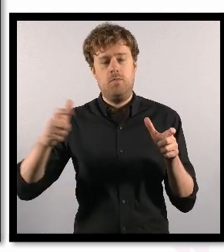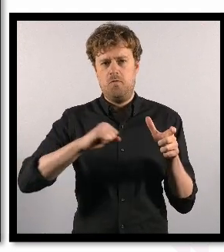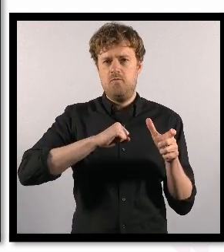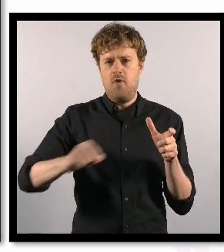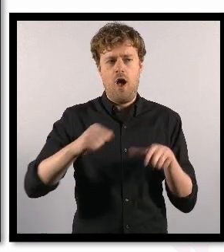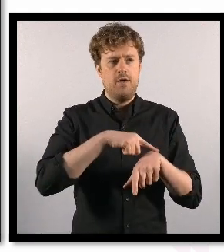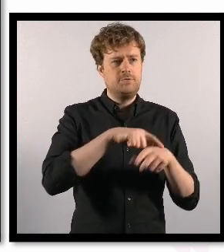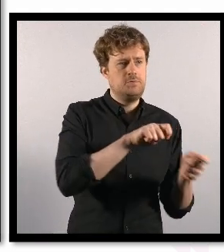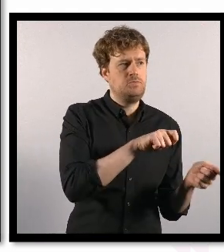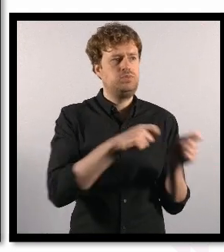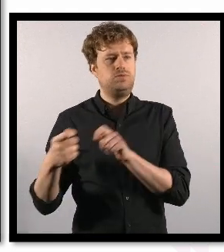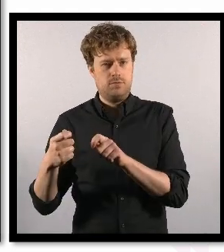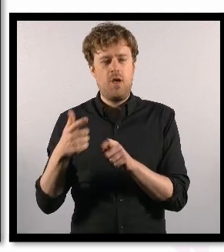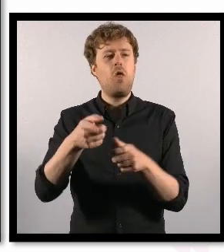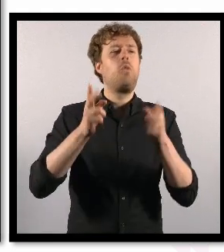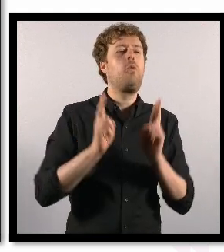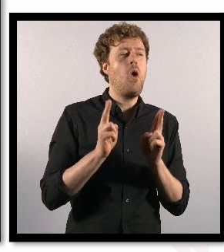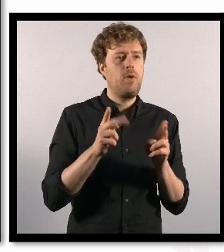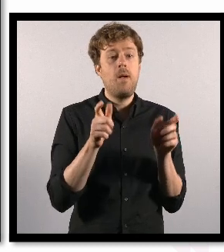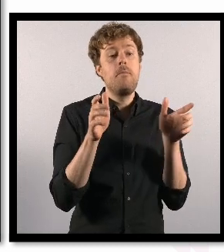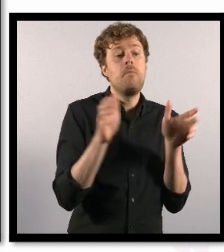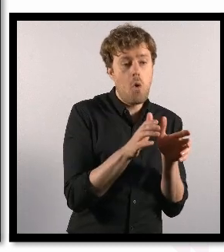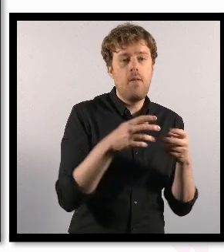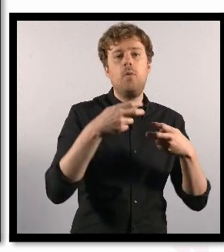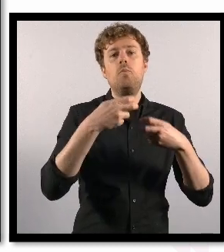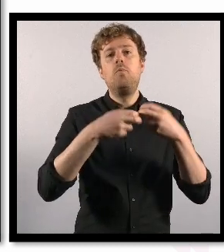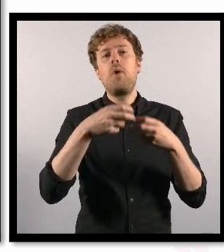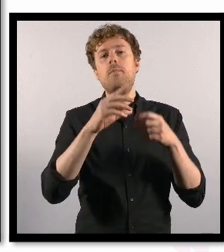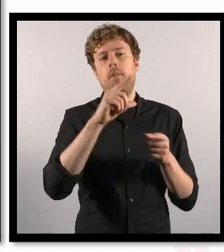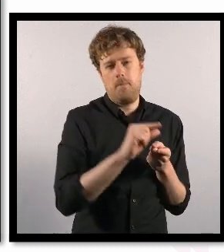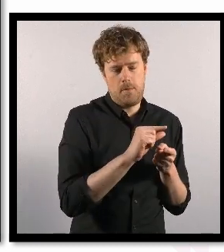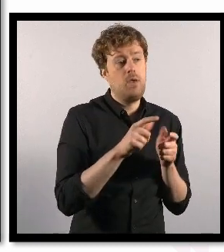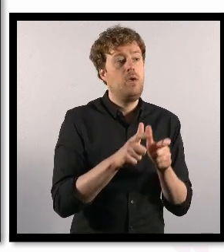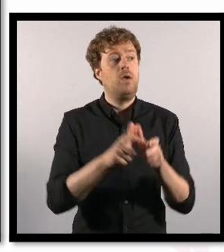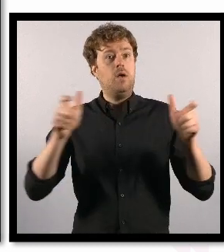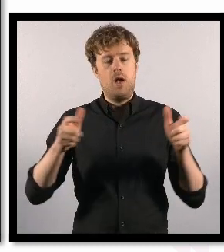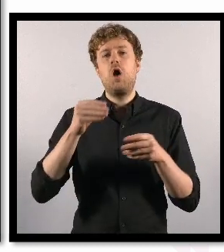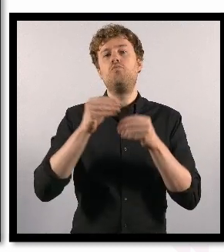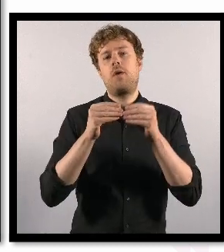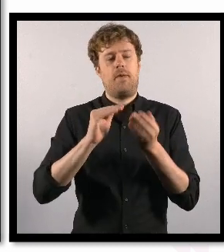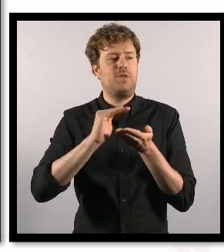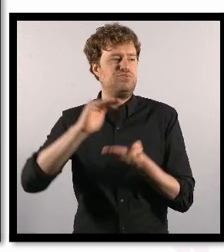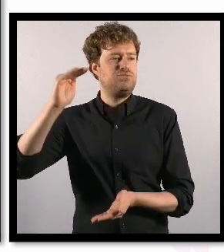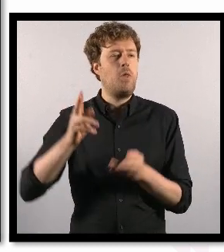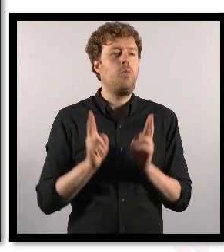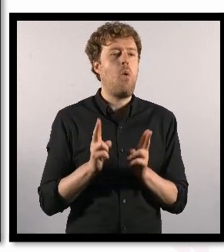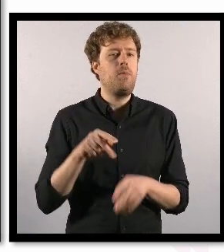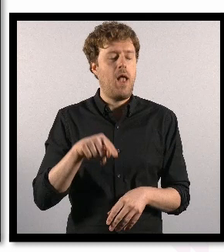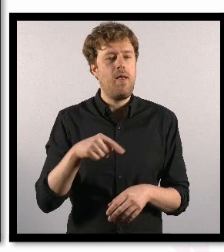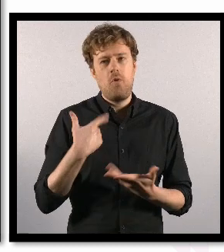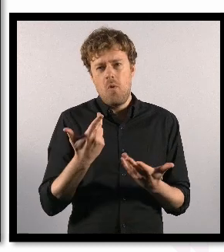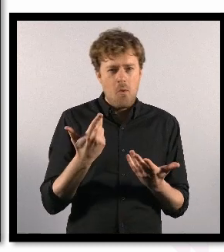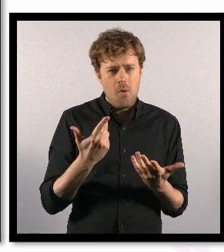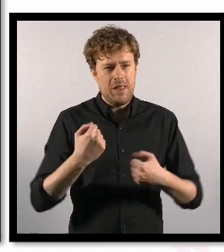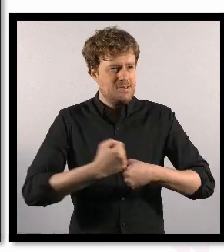business lines. Our clusters are very stable, thankfully, but change can still be a bit of a pain problem. So to mitigate these issues